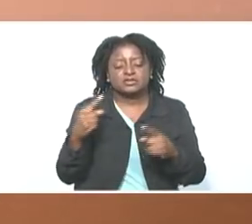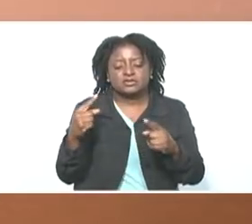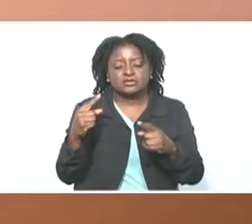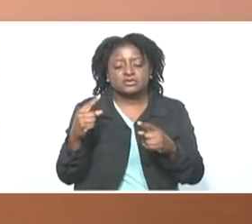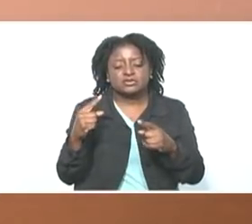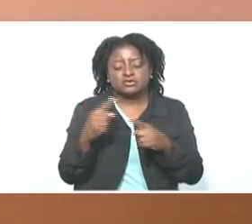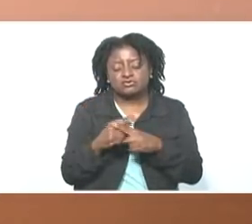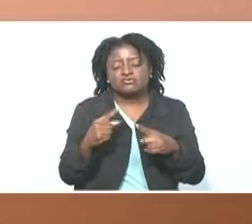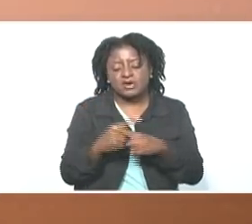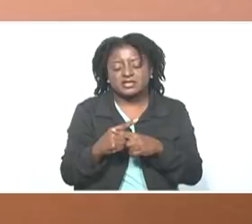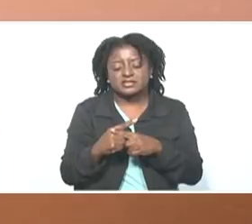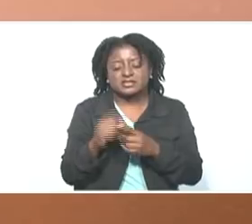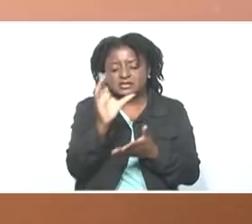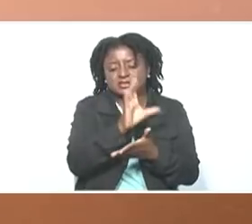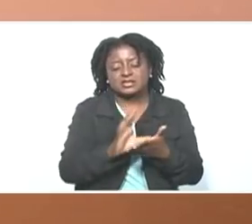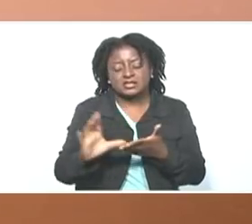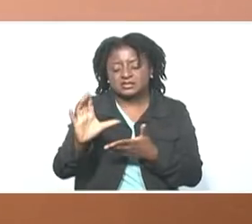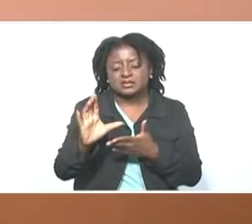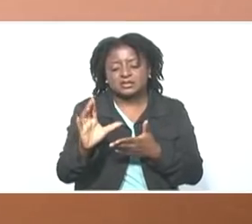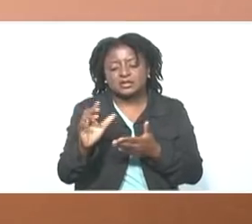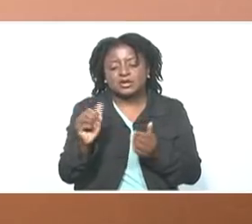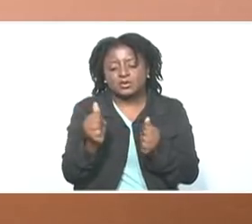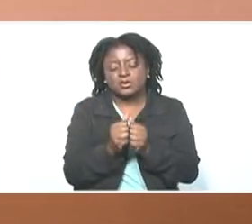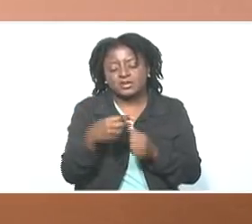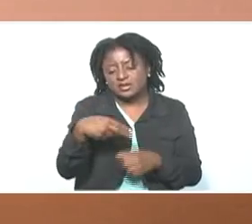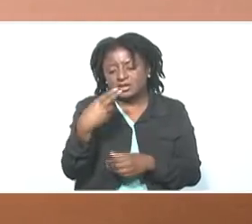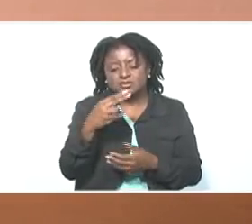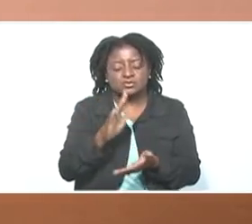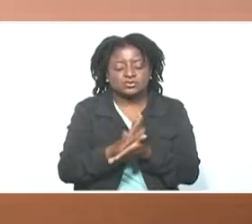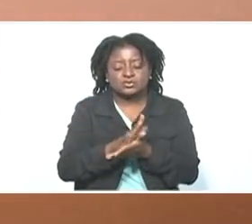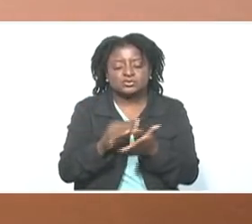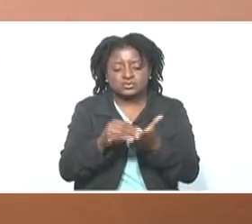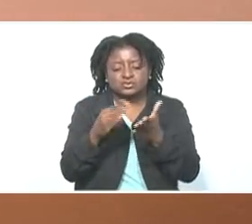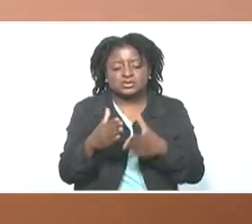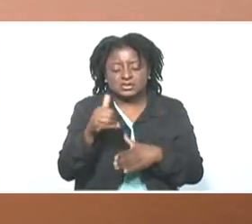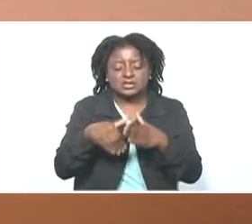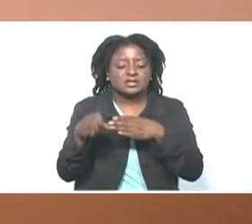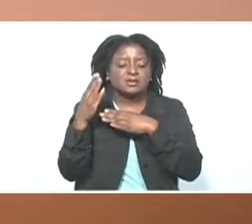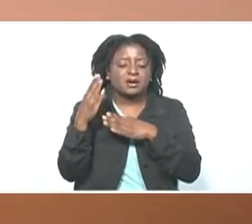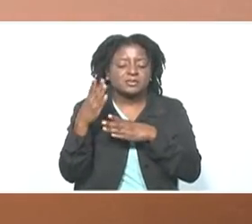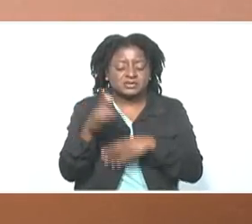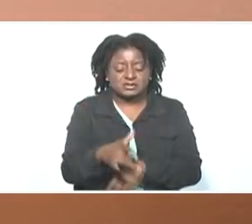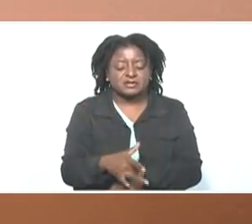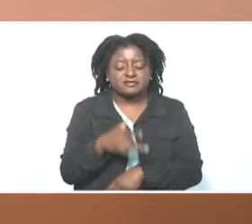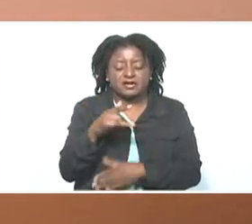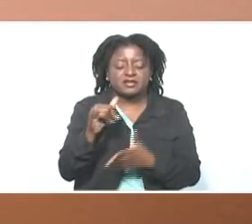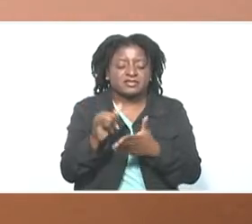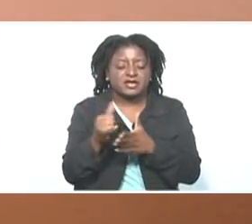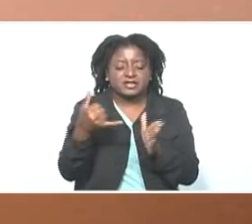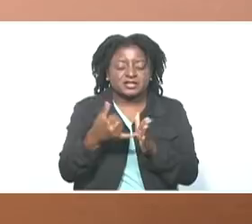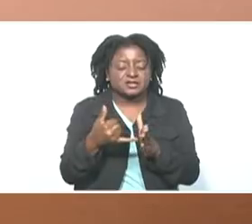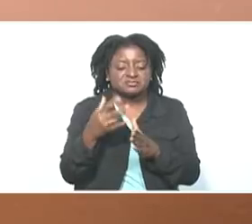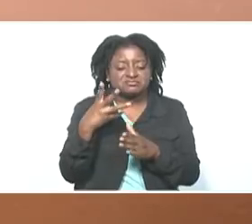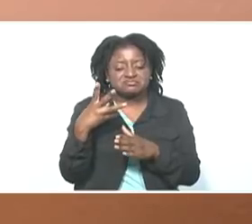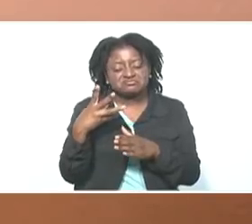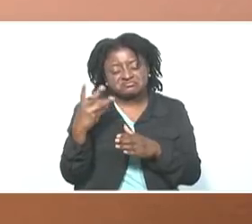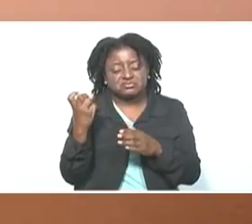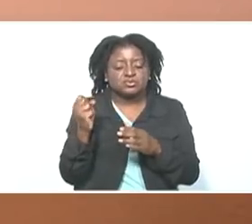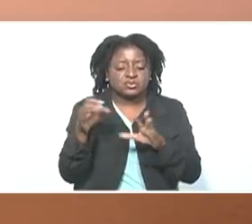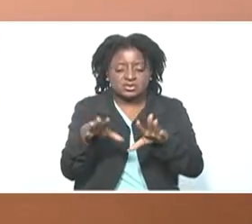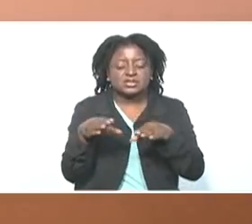Center with secondary high school students in the Bahamas felt that it was